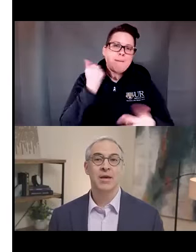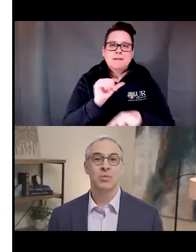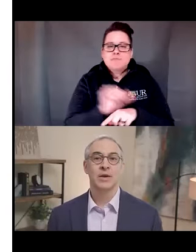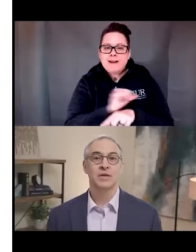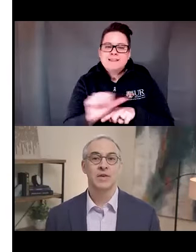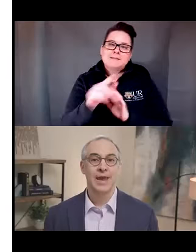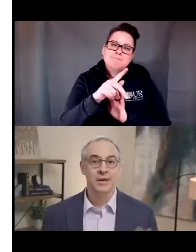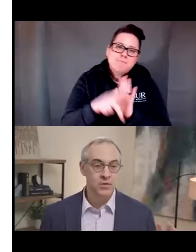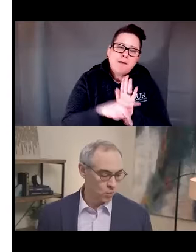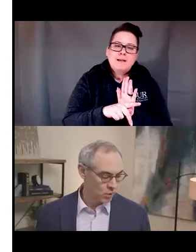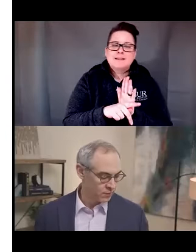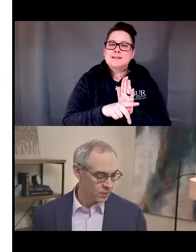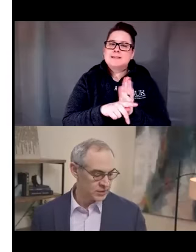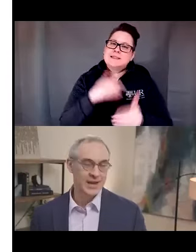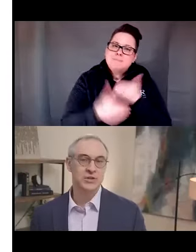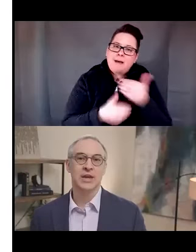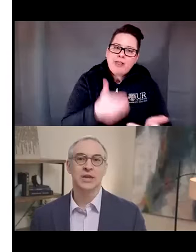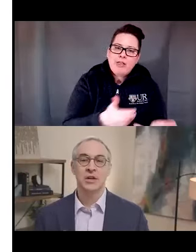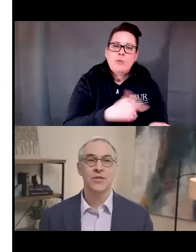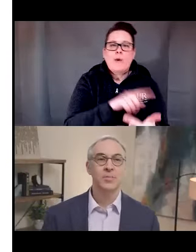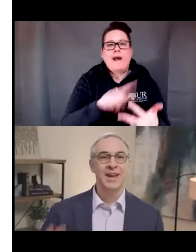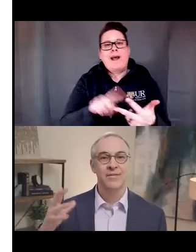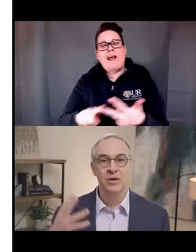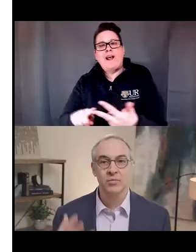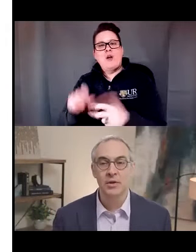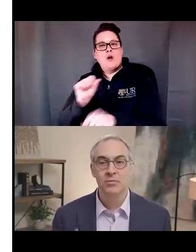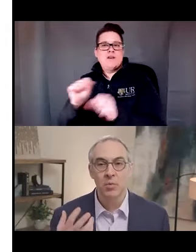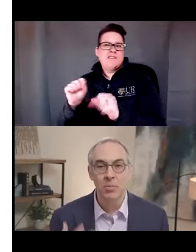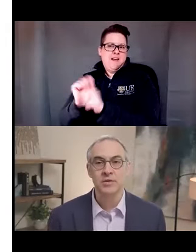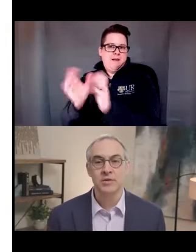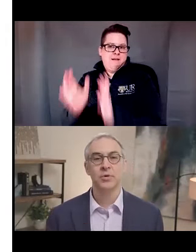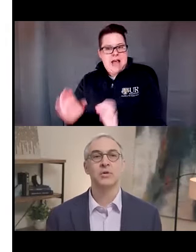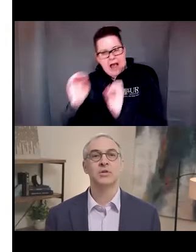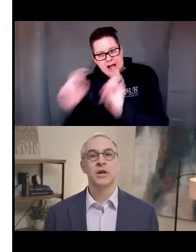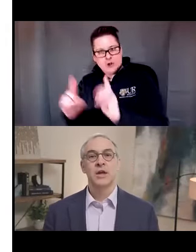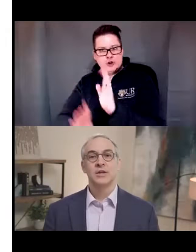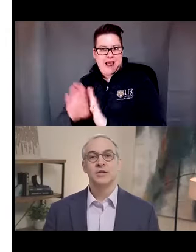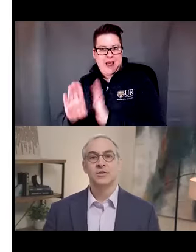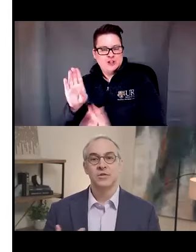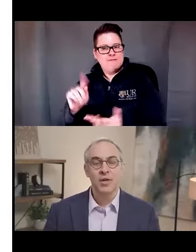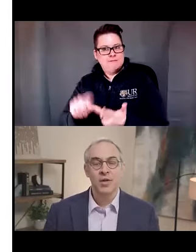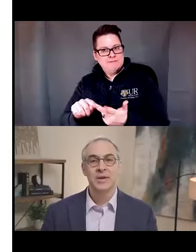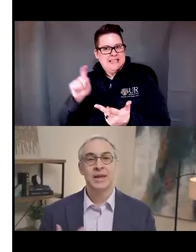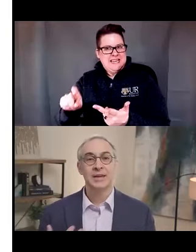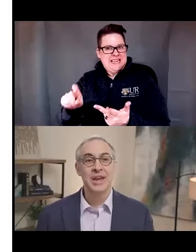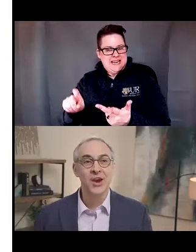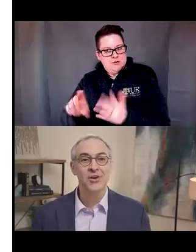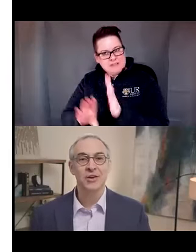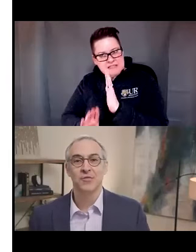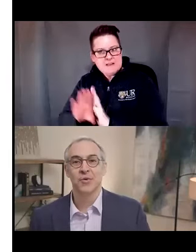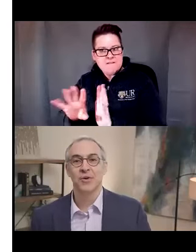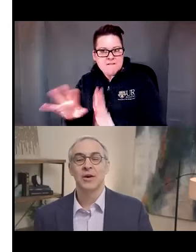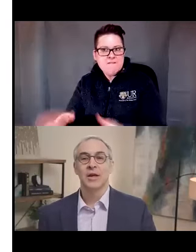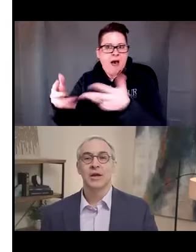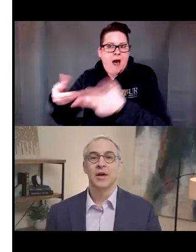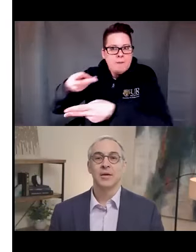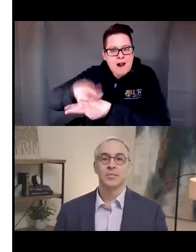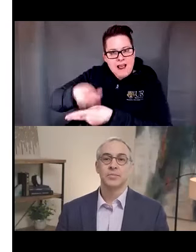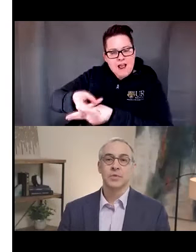and pathways, and workforce education and development, having a really robust approach to developing and caring